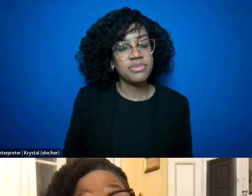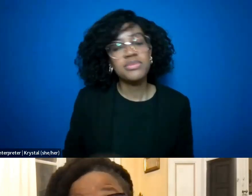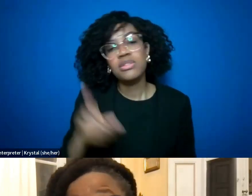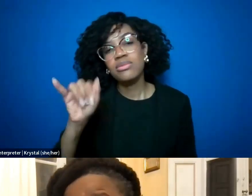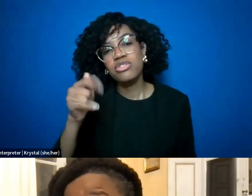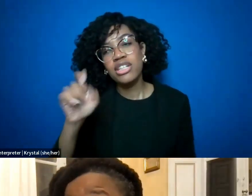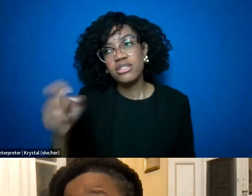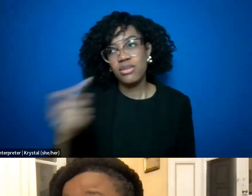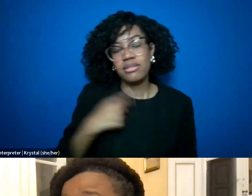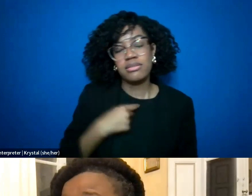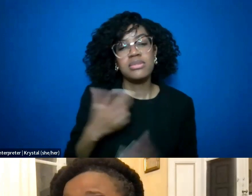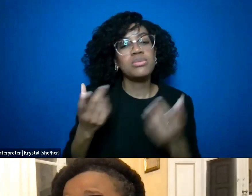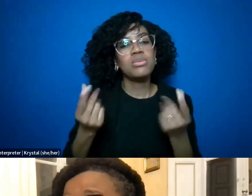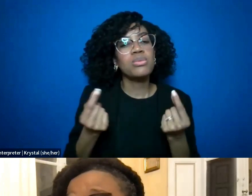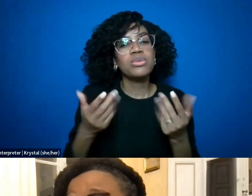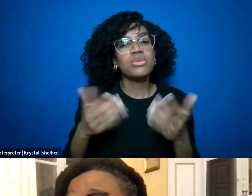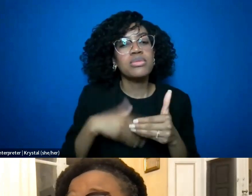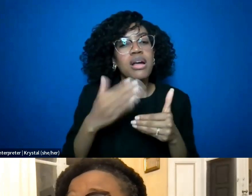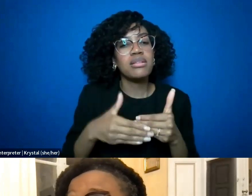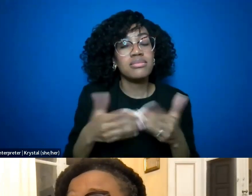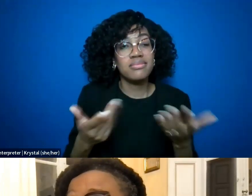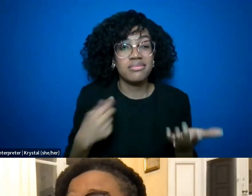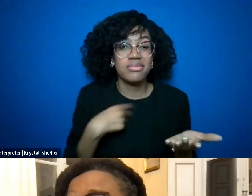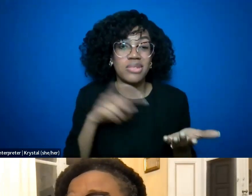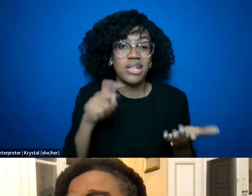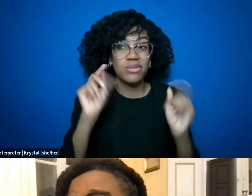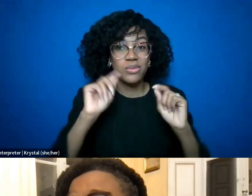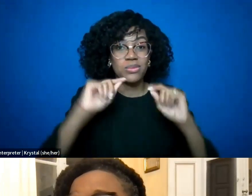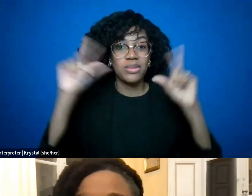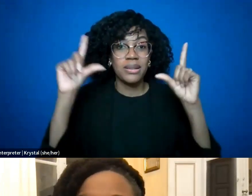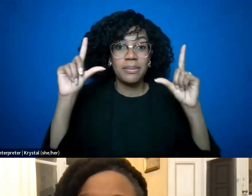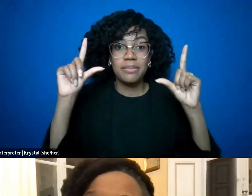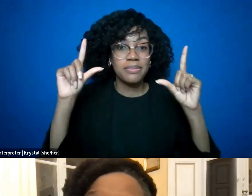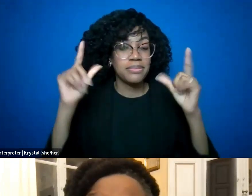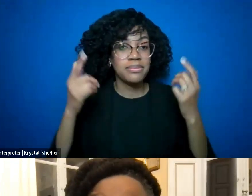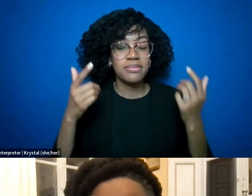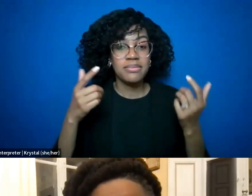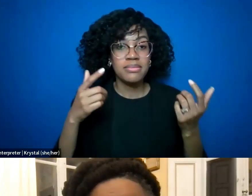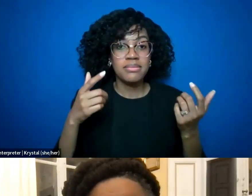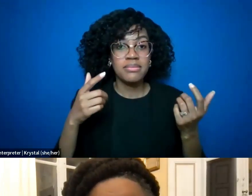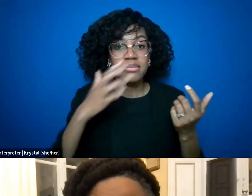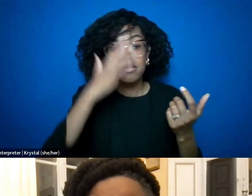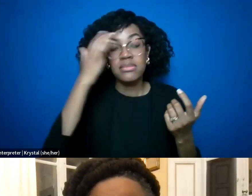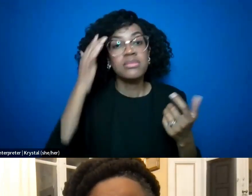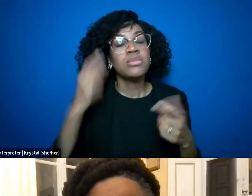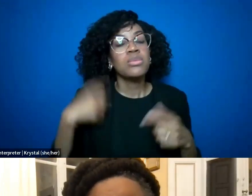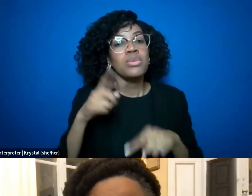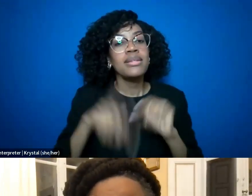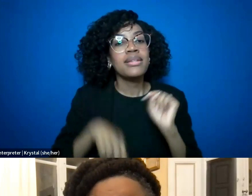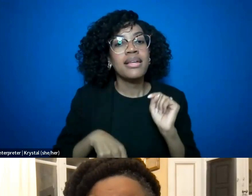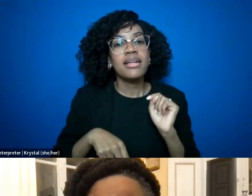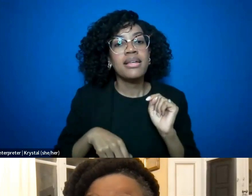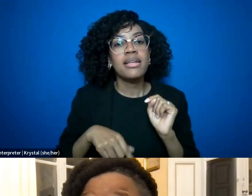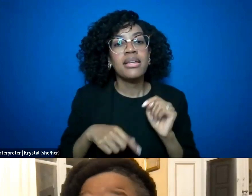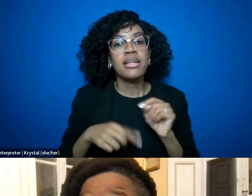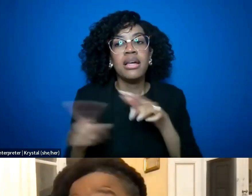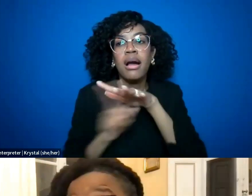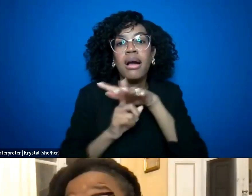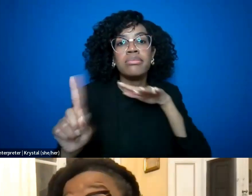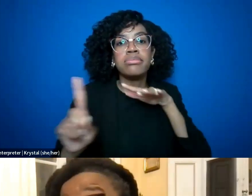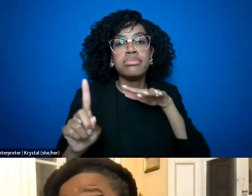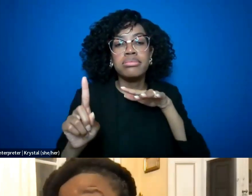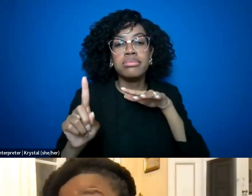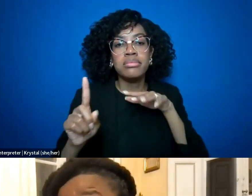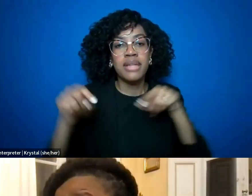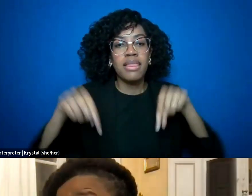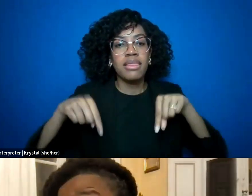think we have to wake up to the fact that, you know, we can't outrun this monster. It's coming